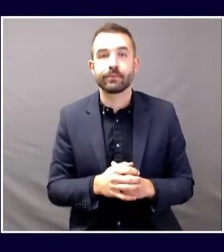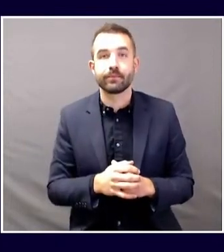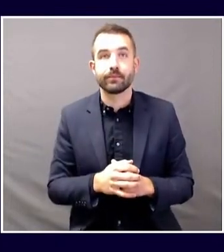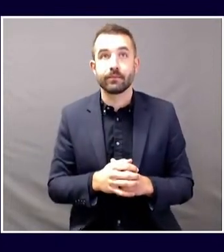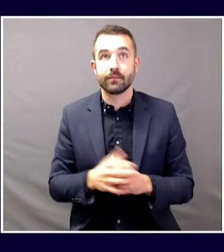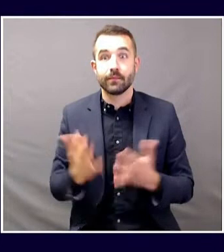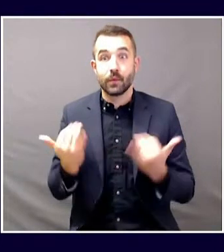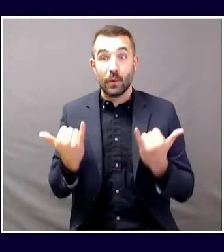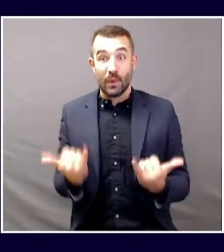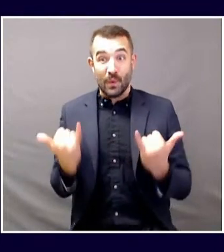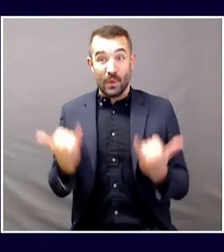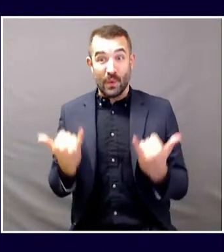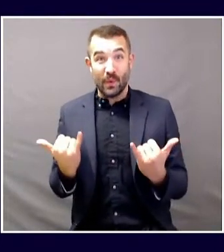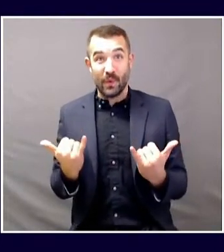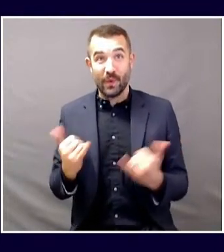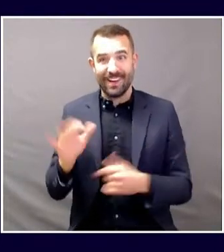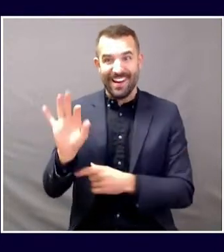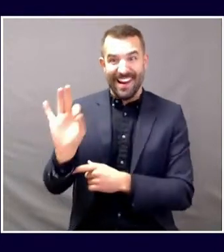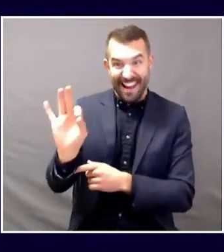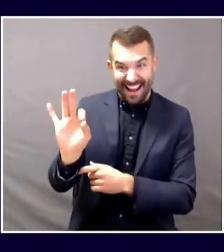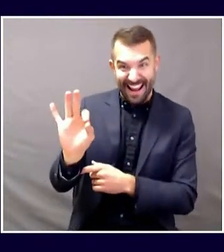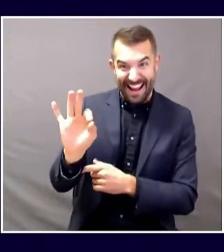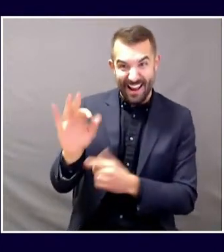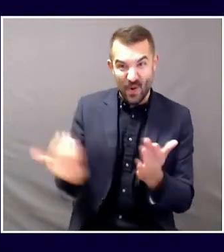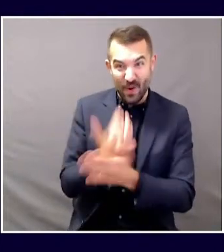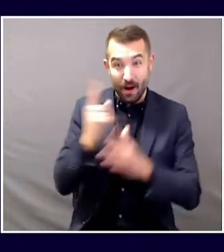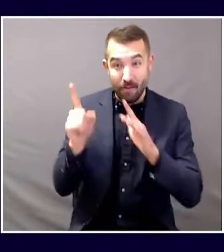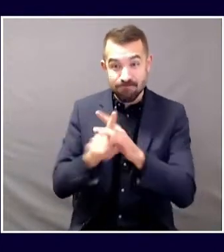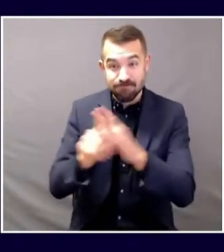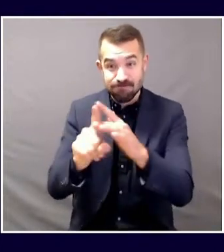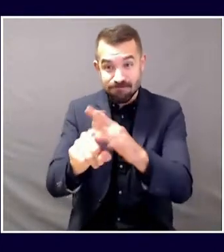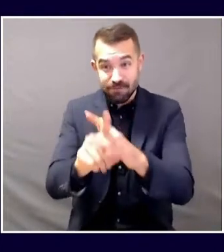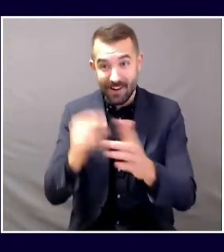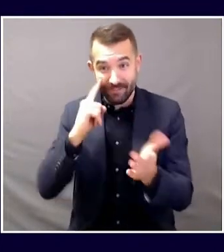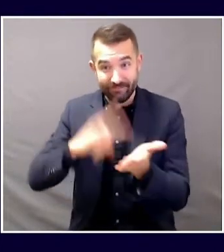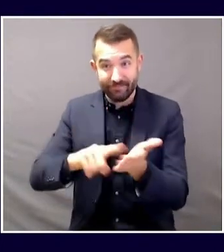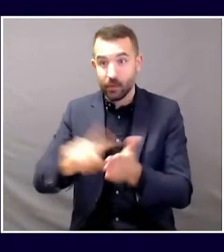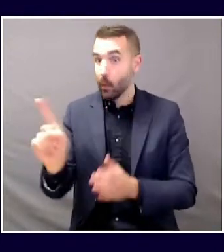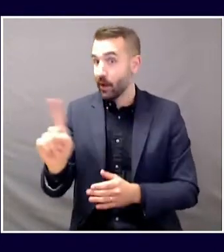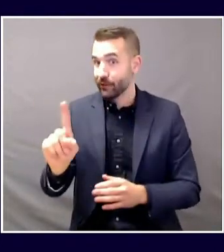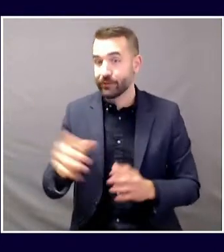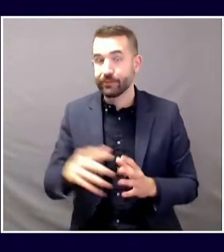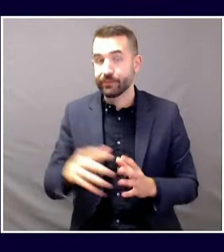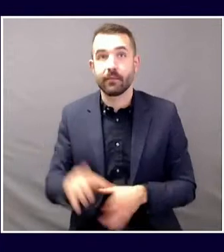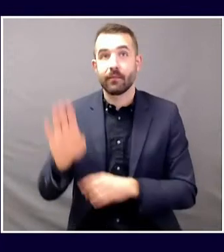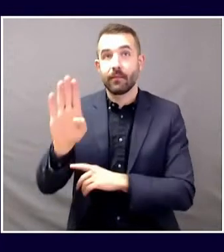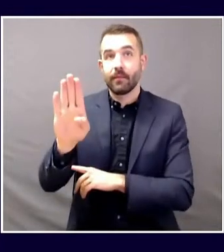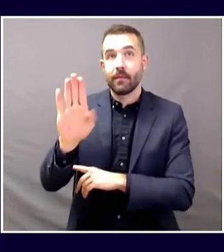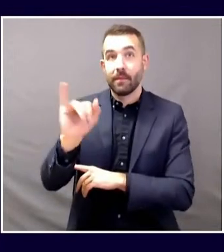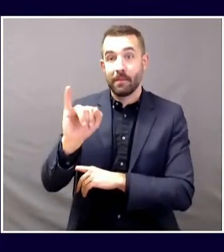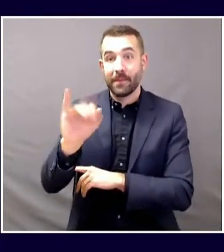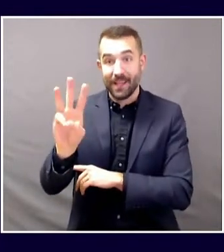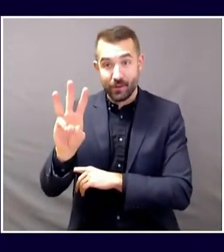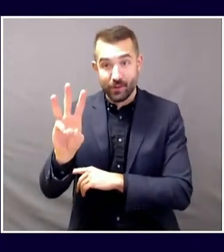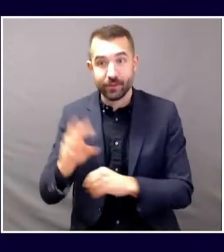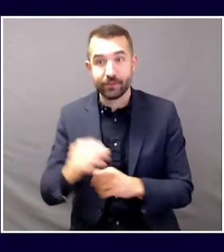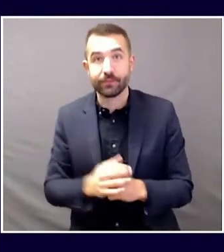just today. One of which is at Bath Iron Works, where we are aware of a total of 10